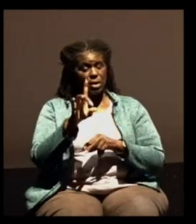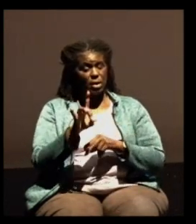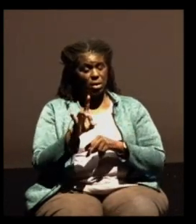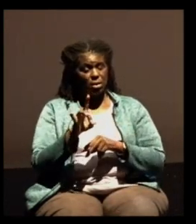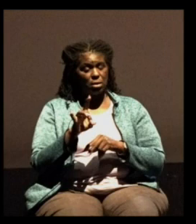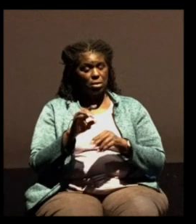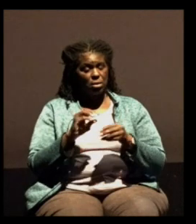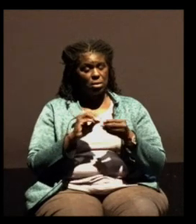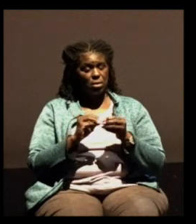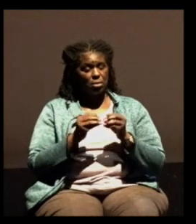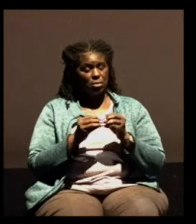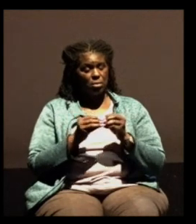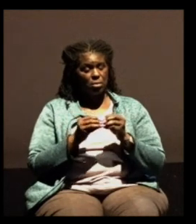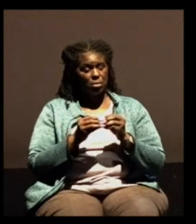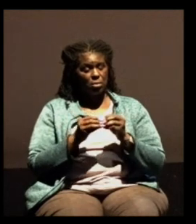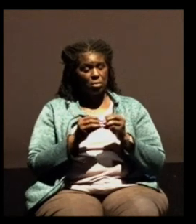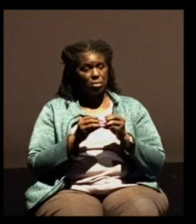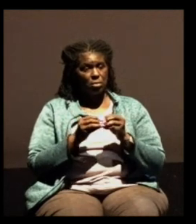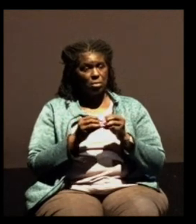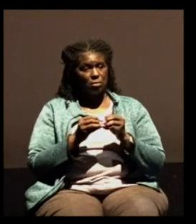term.